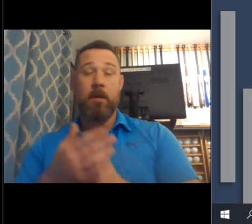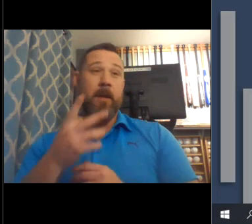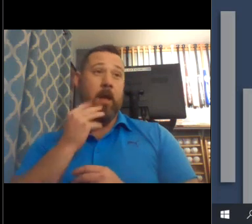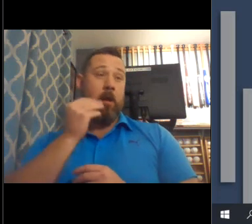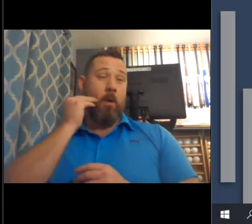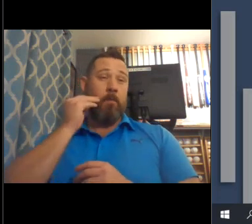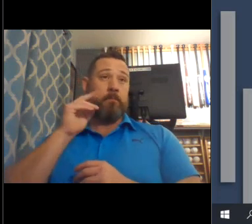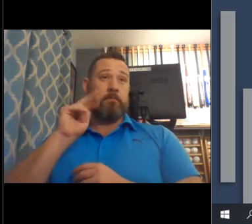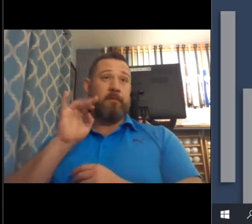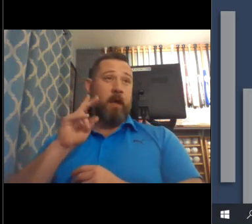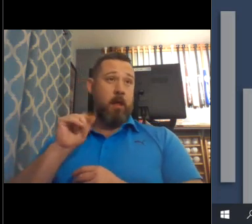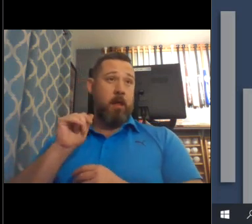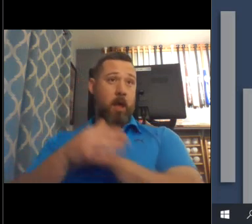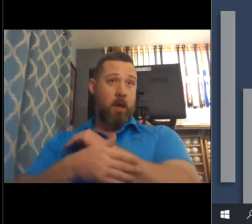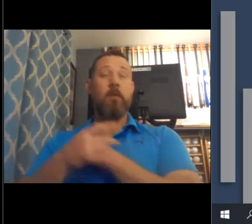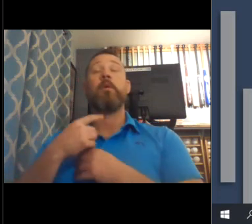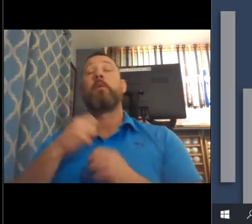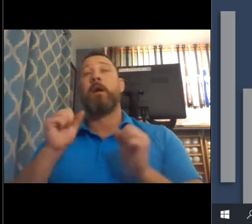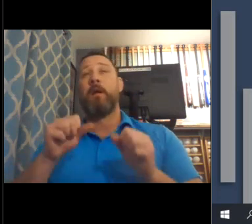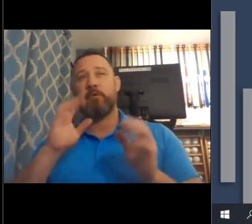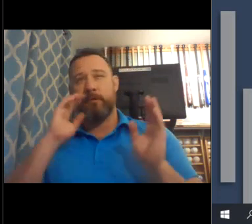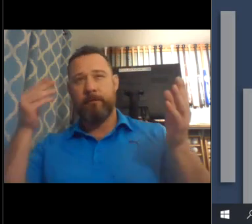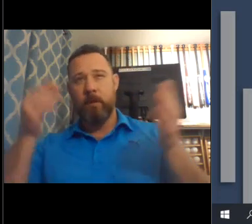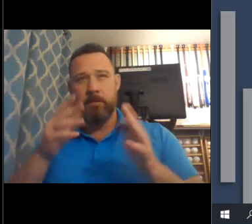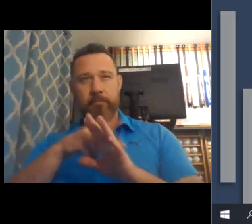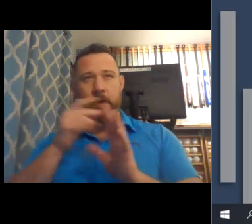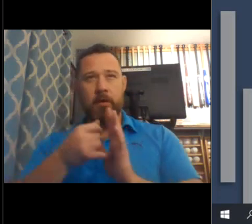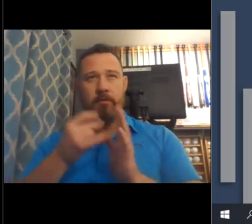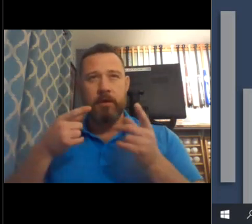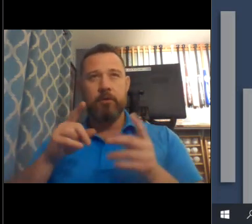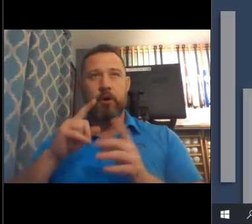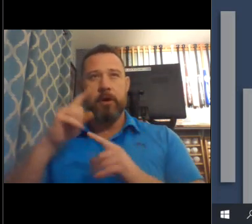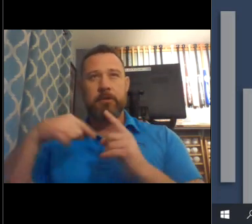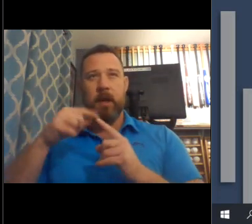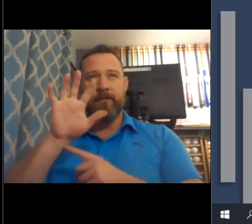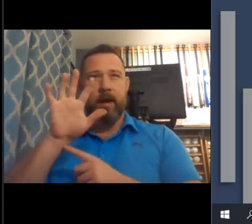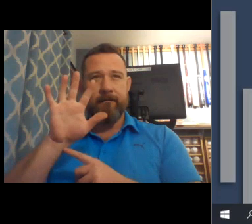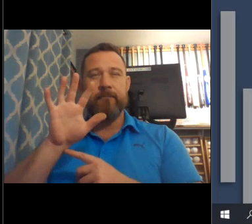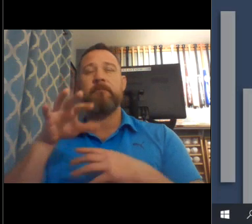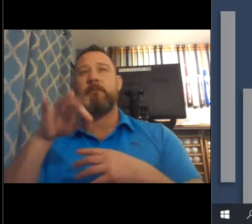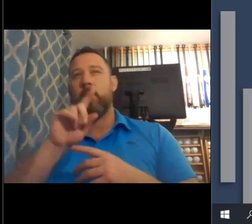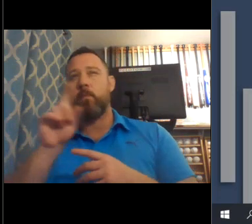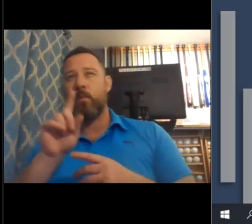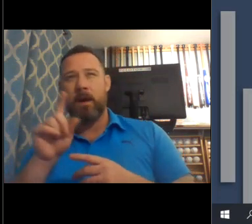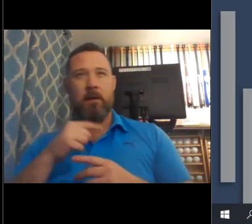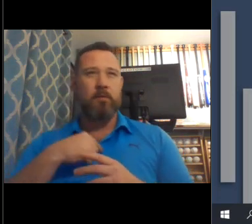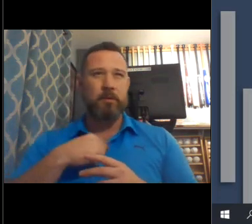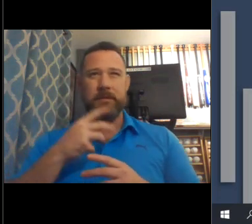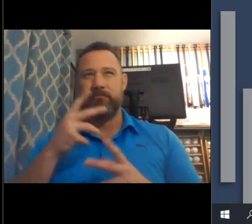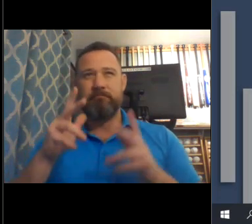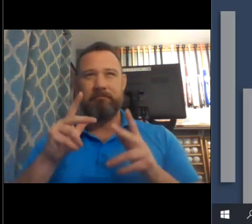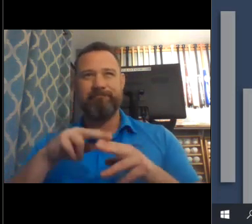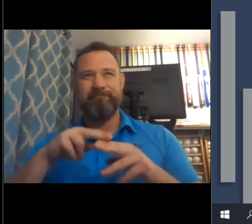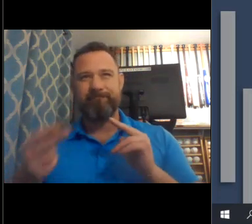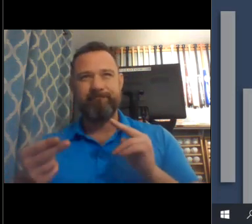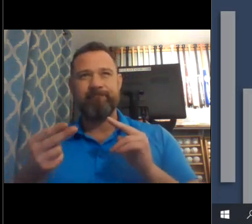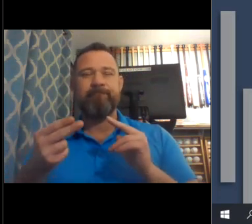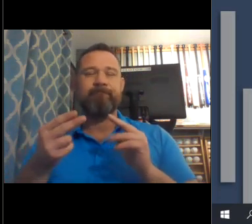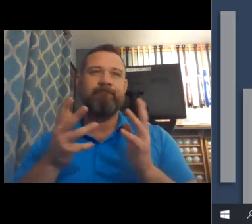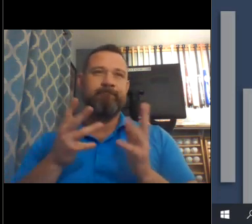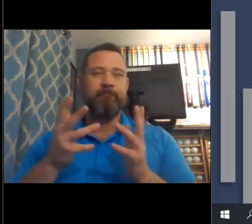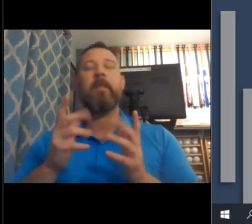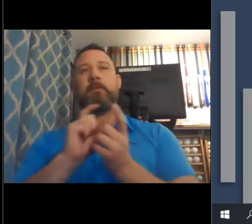as staff to focus in on projects that were submitted during cycle 5, find out where we fell short within the various criterion and revise